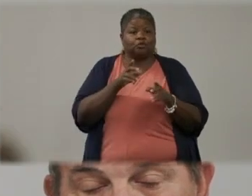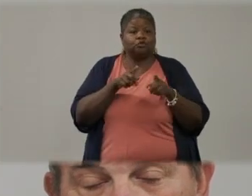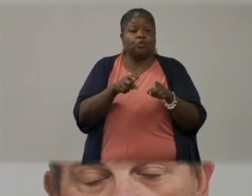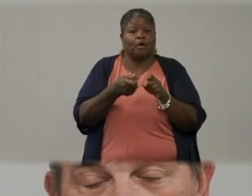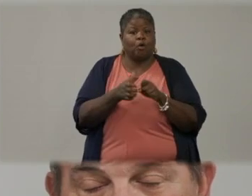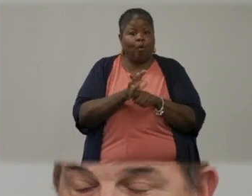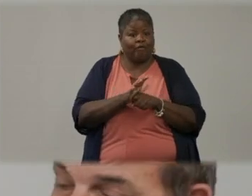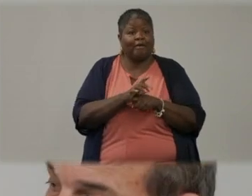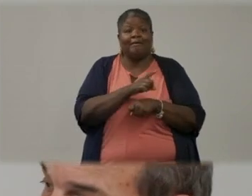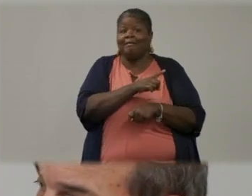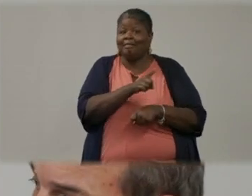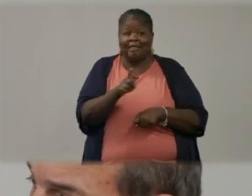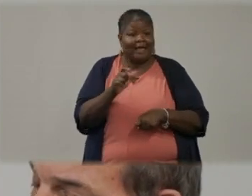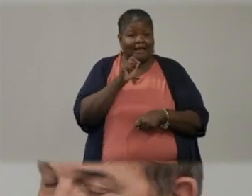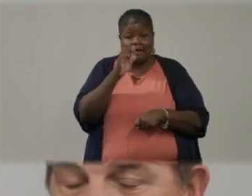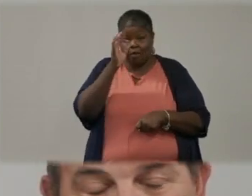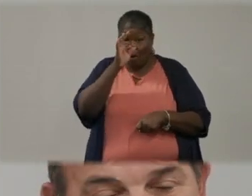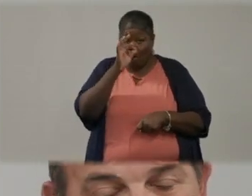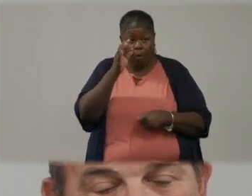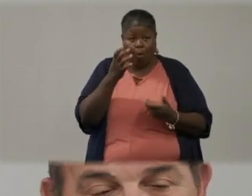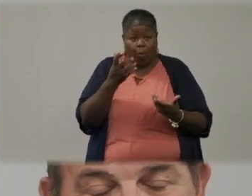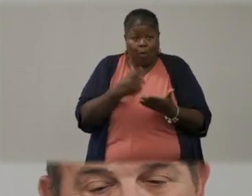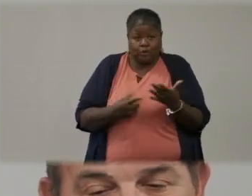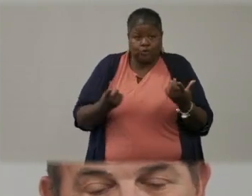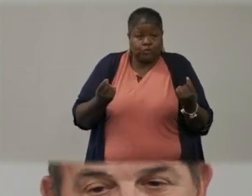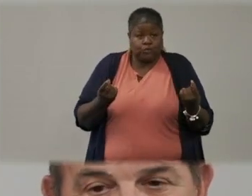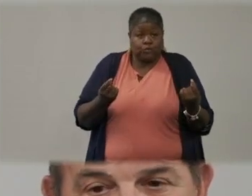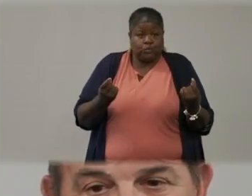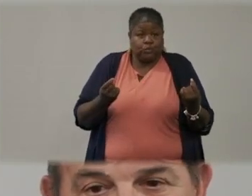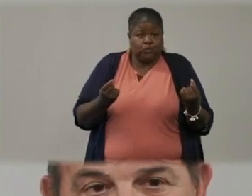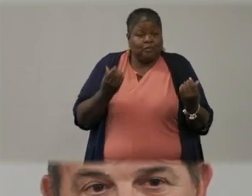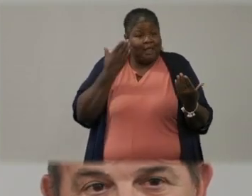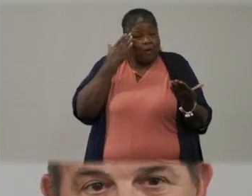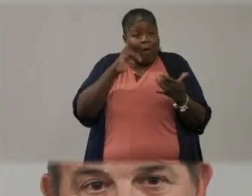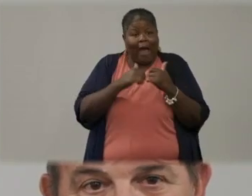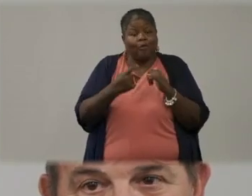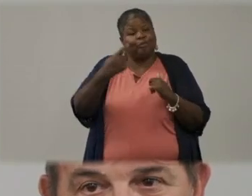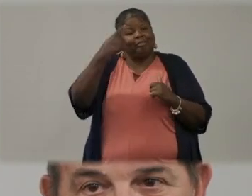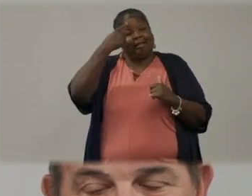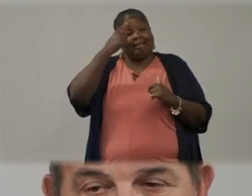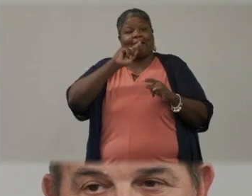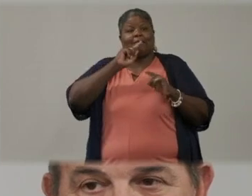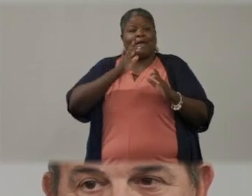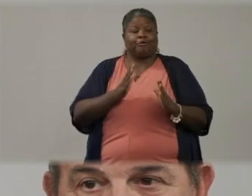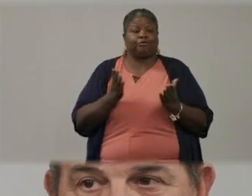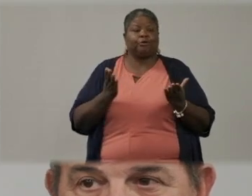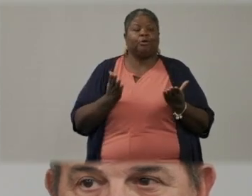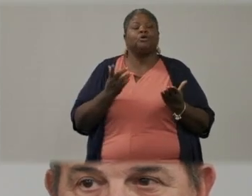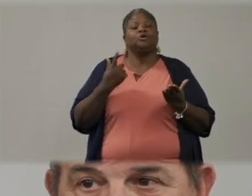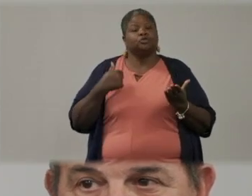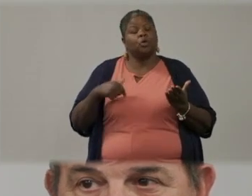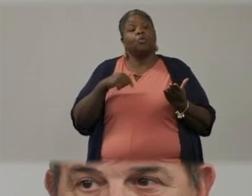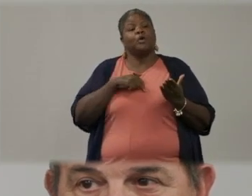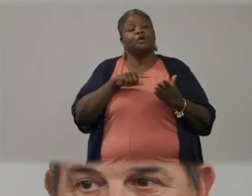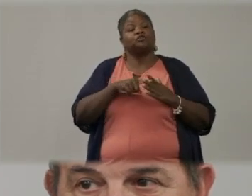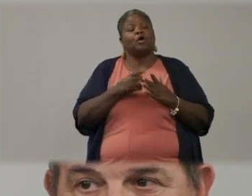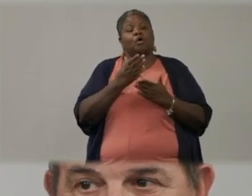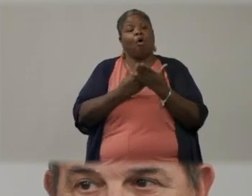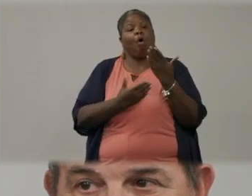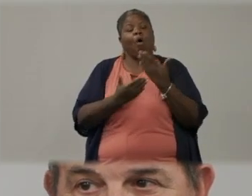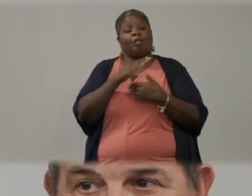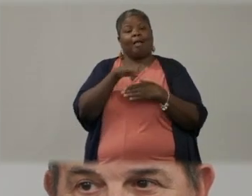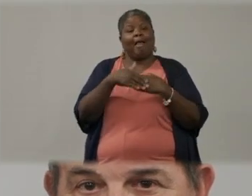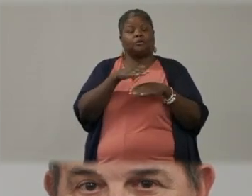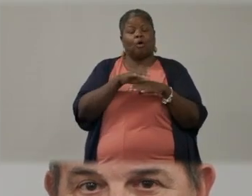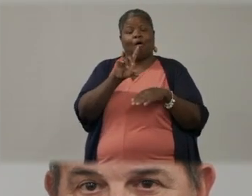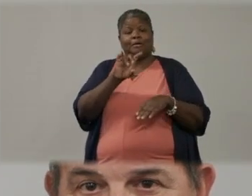and they didn't know what to do. So they didn't know how to think like an incident commander. So we started All Hands on Deck, where